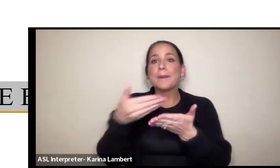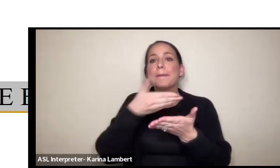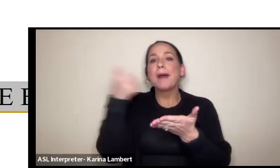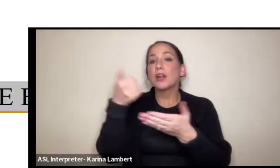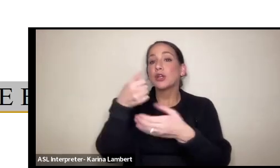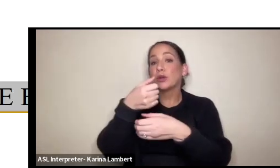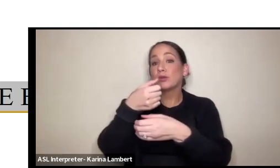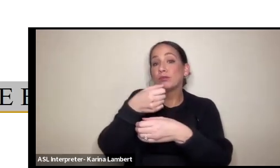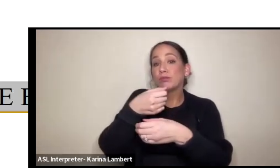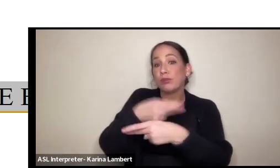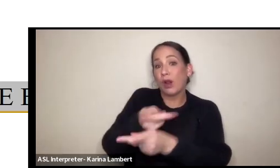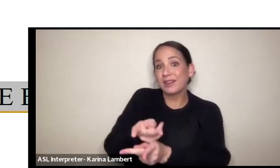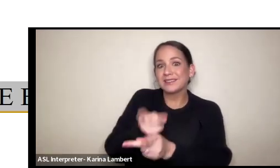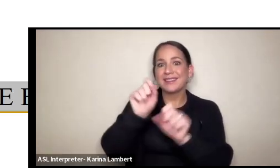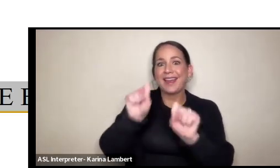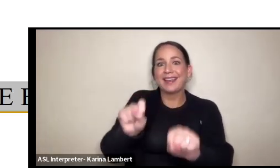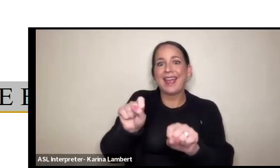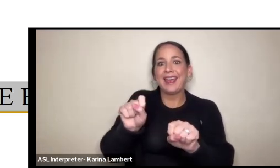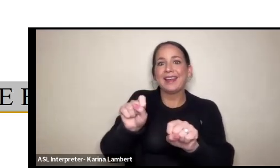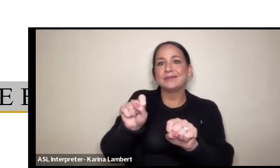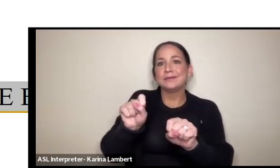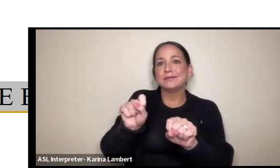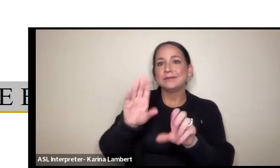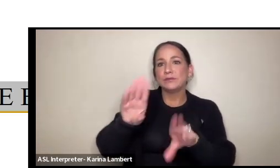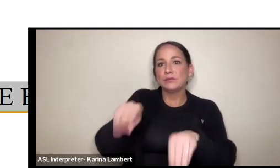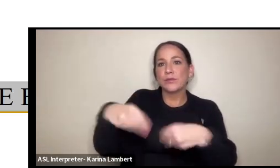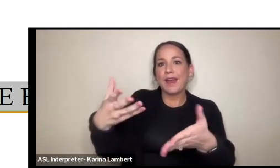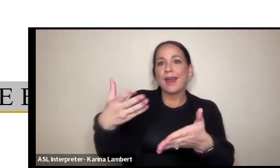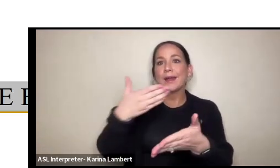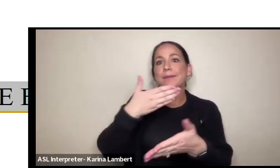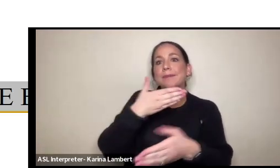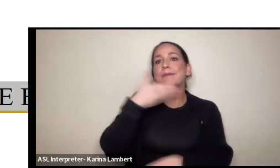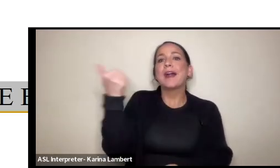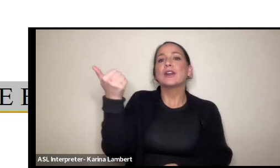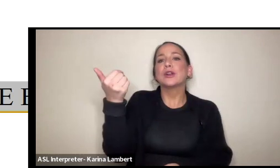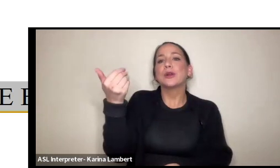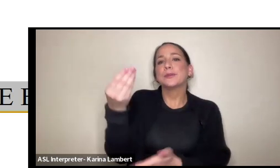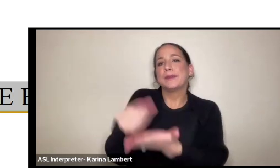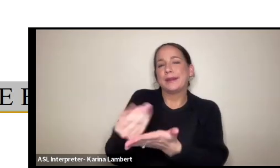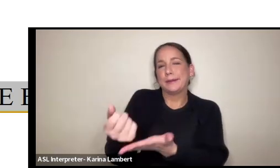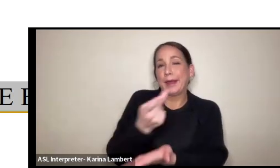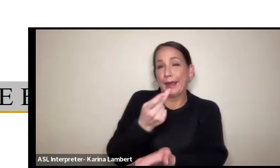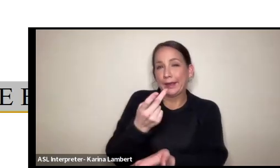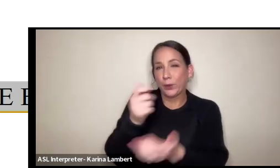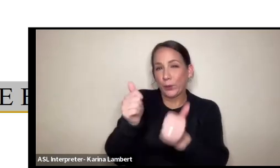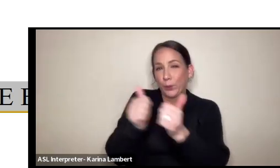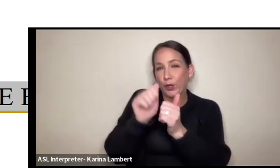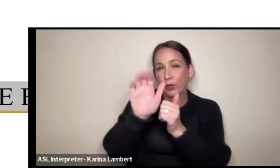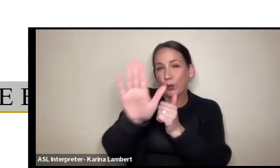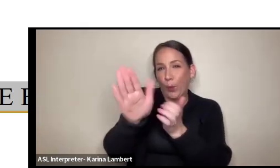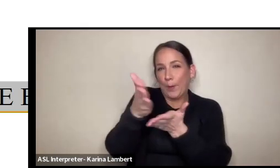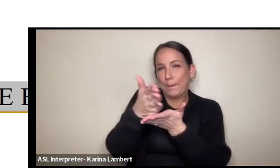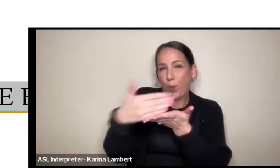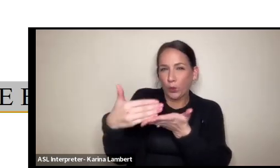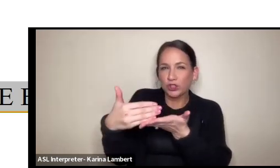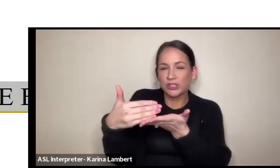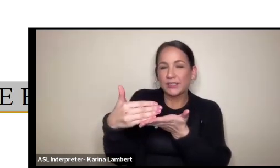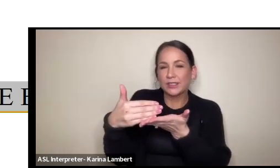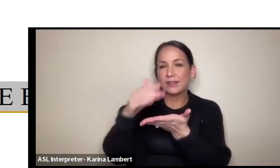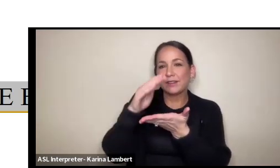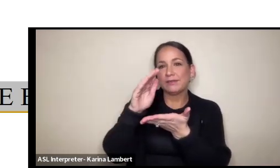provide a greater overall return with your portion of that your loved one has in the